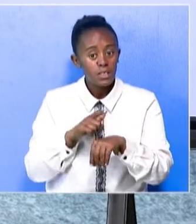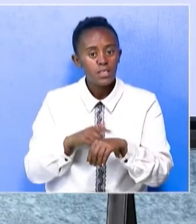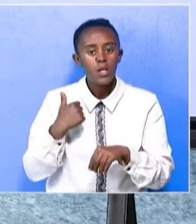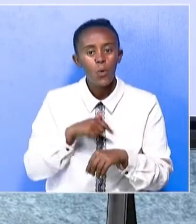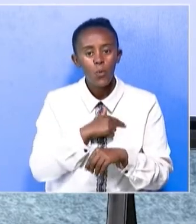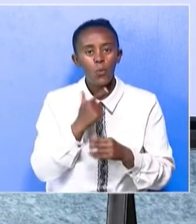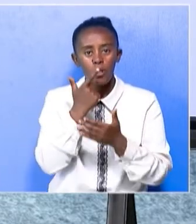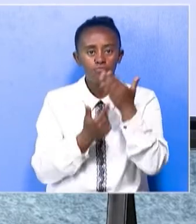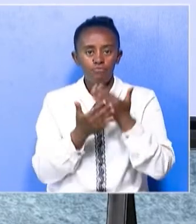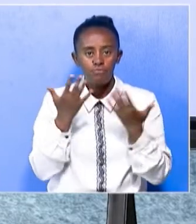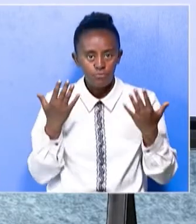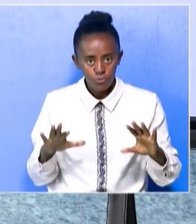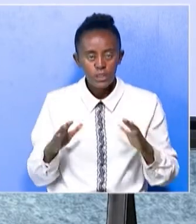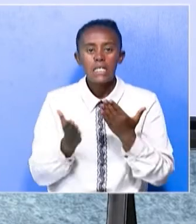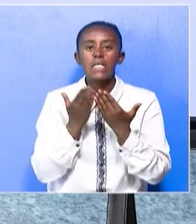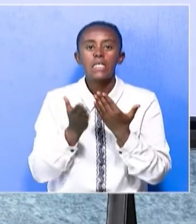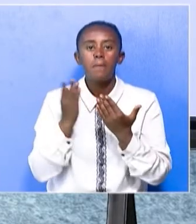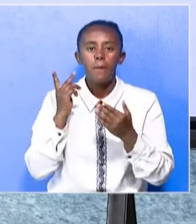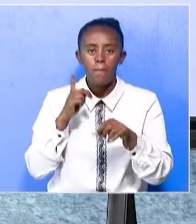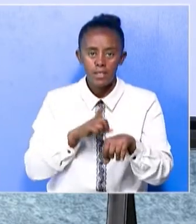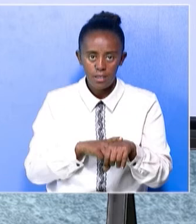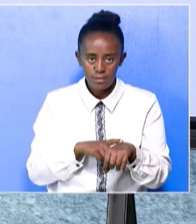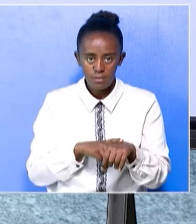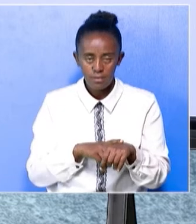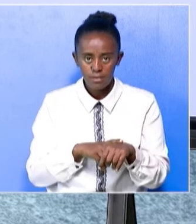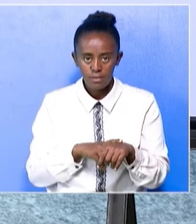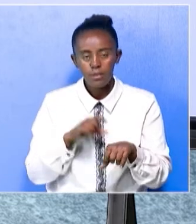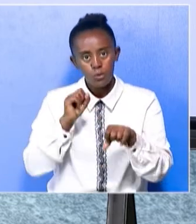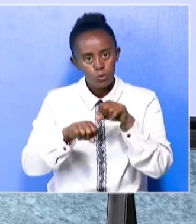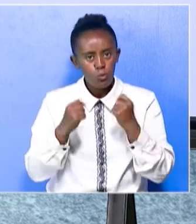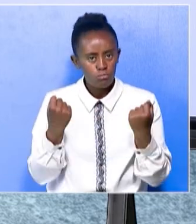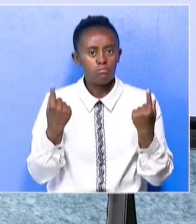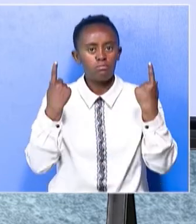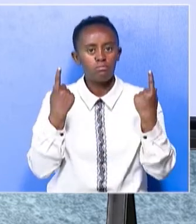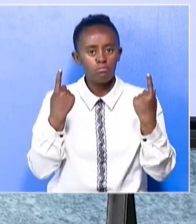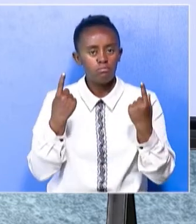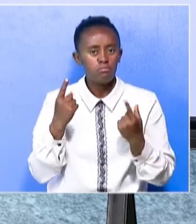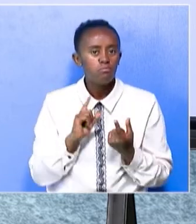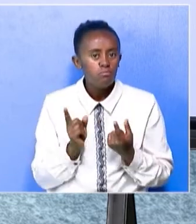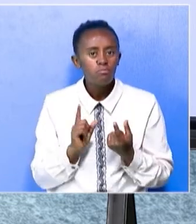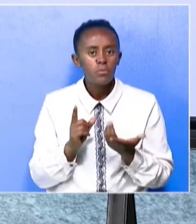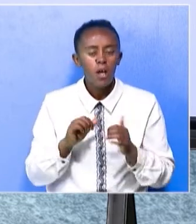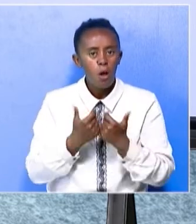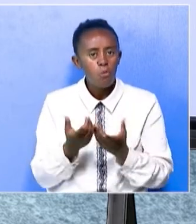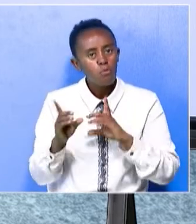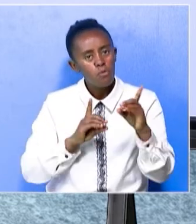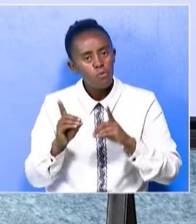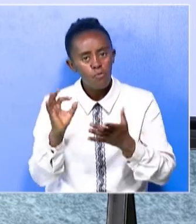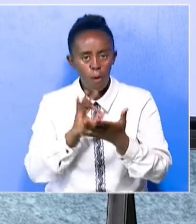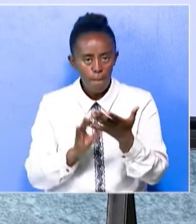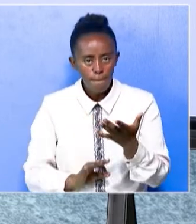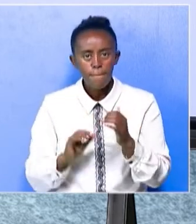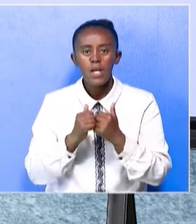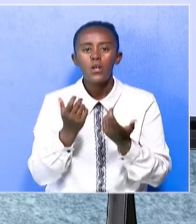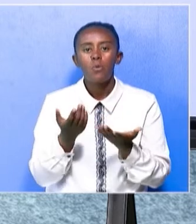talking about simple persons. So I understood what simple persons mean, how do we form simple persons, in